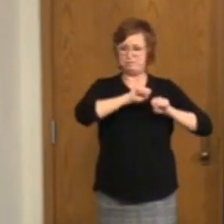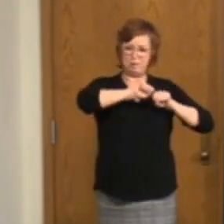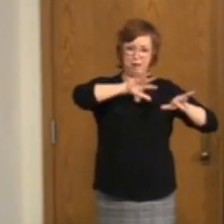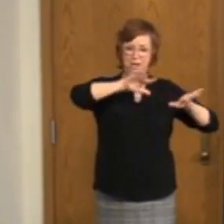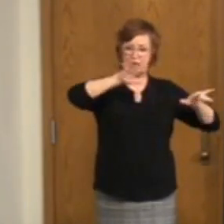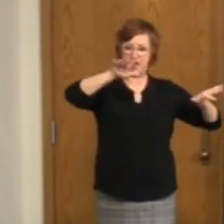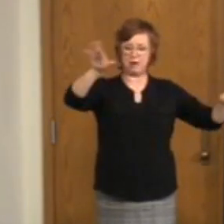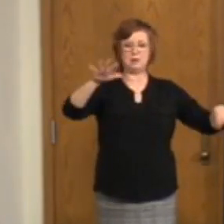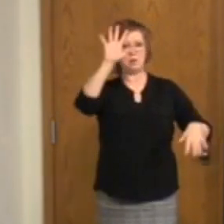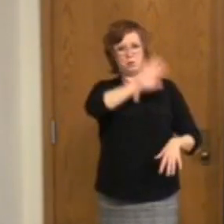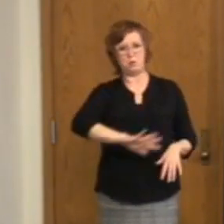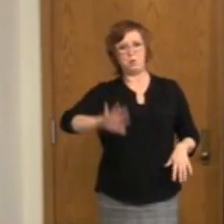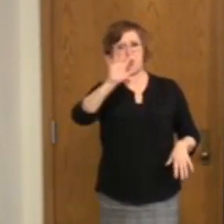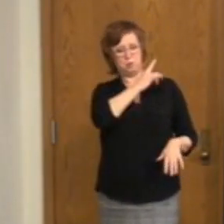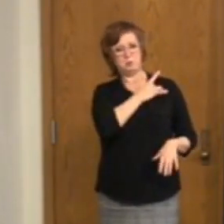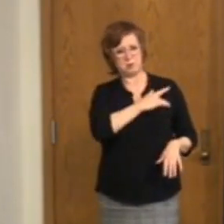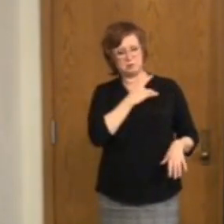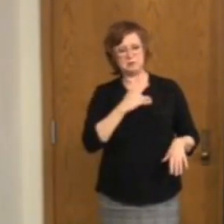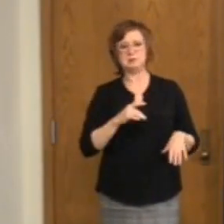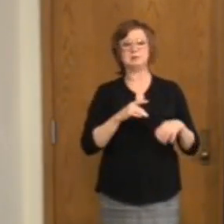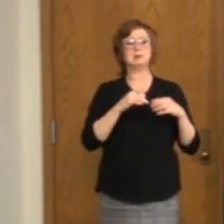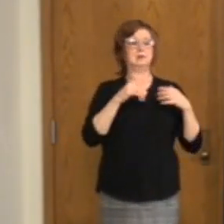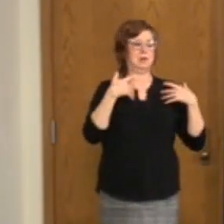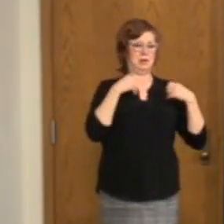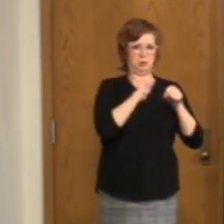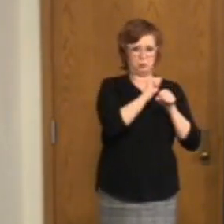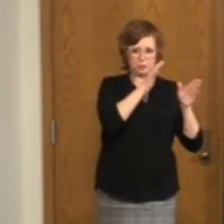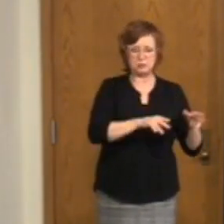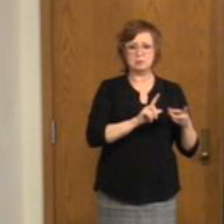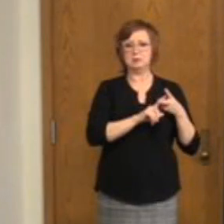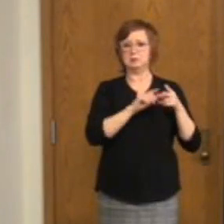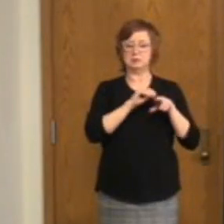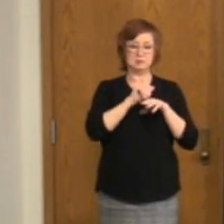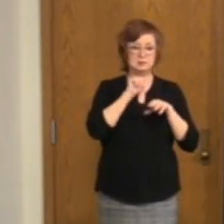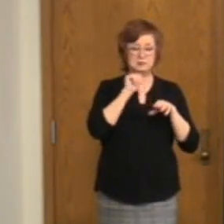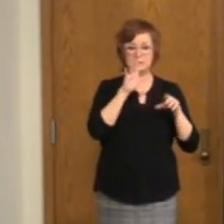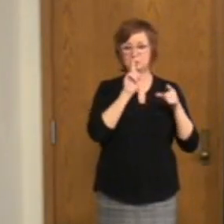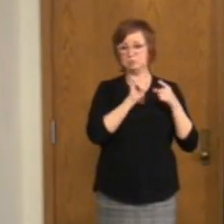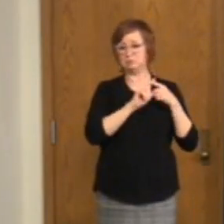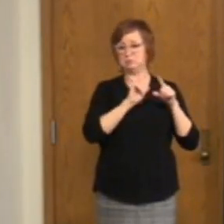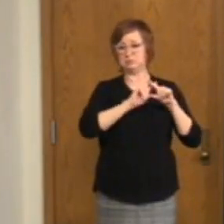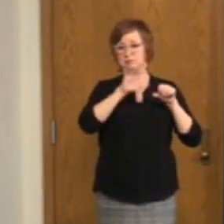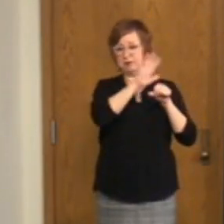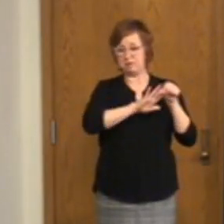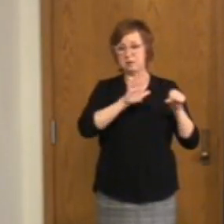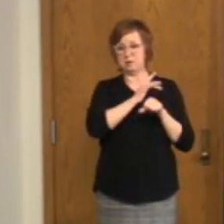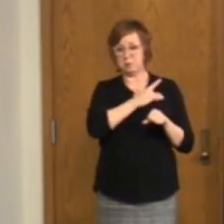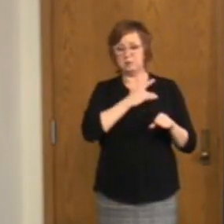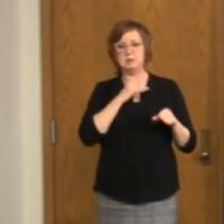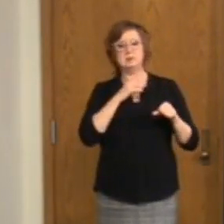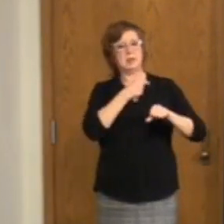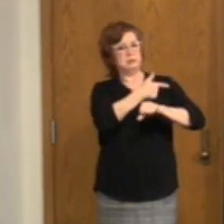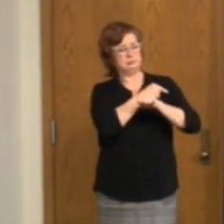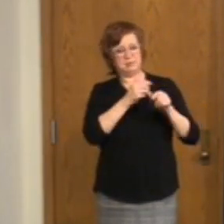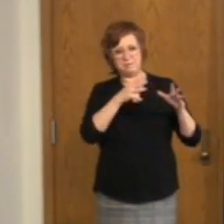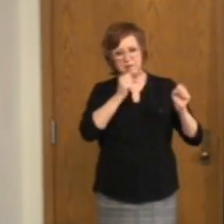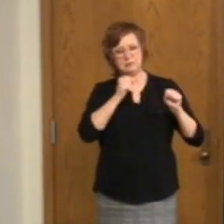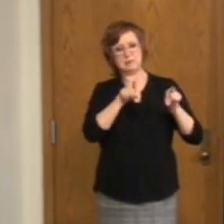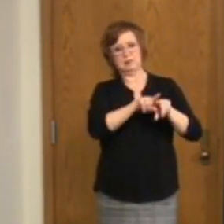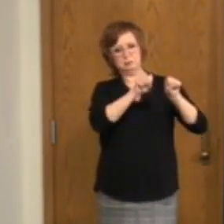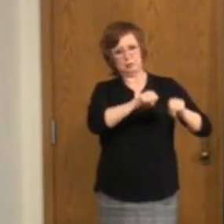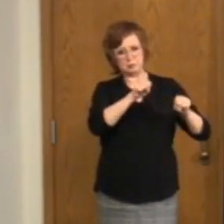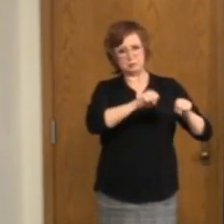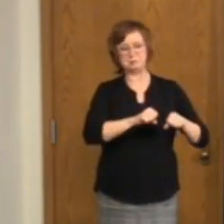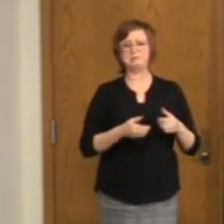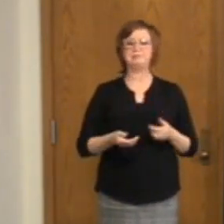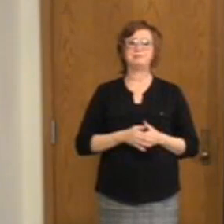job at getting it out of the freezer into syringes and ultimately into people's arms as quickly as possible. I'm also very pleased to announce